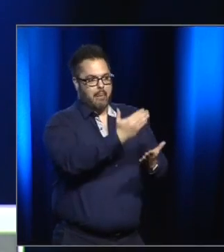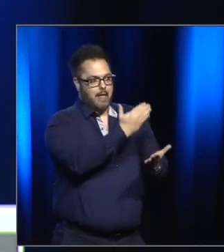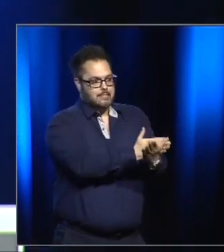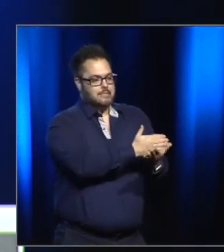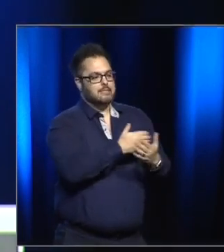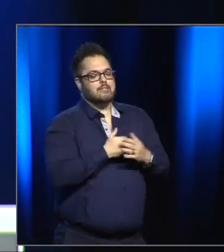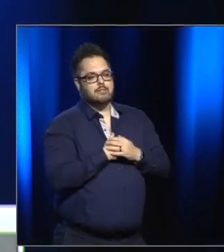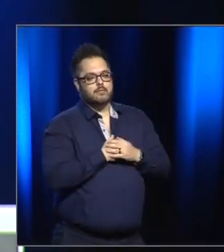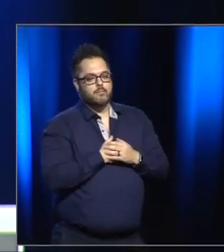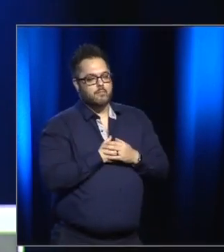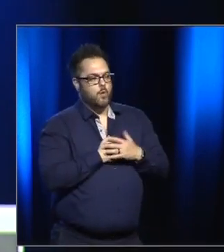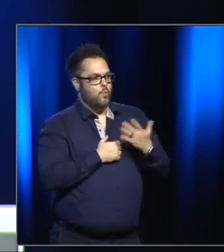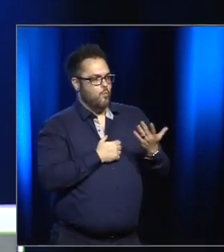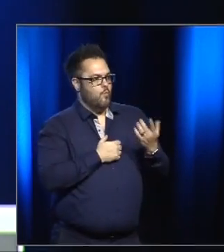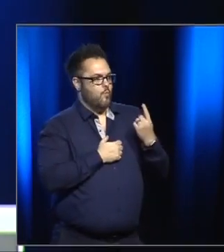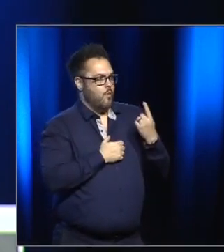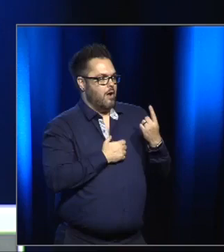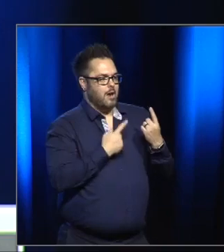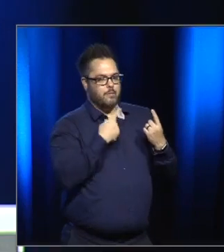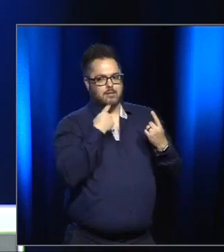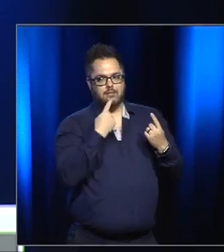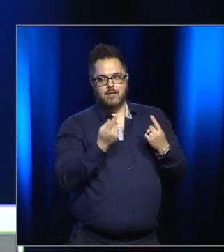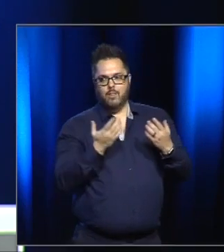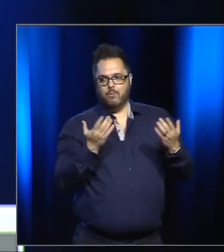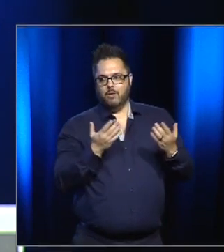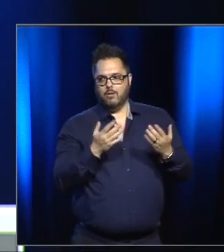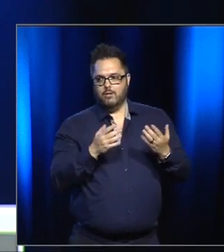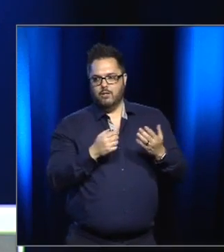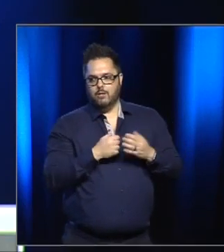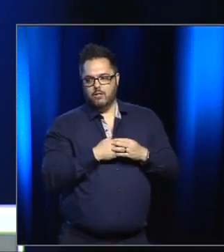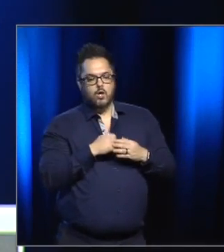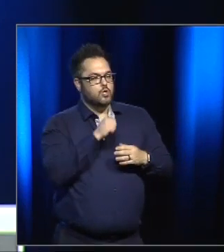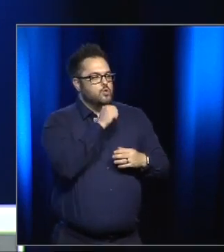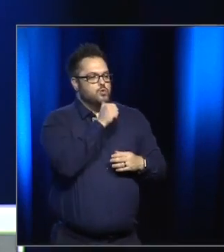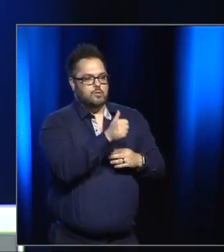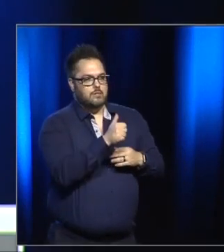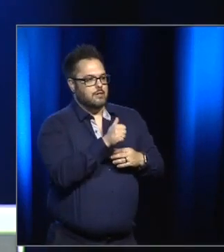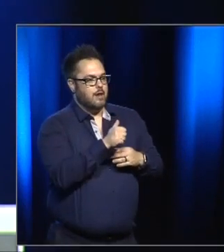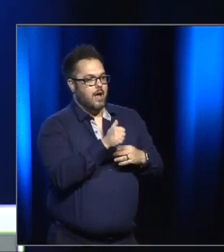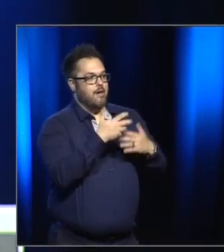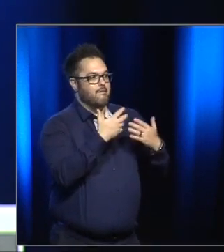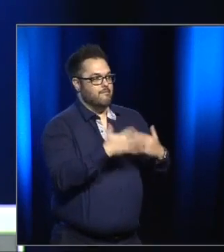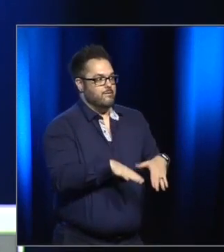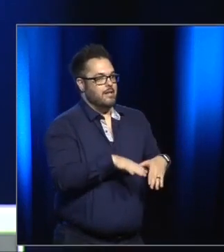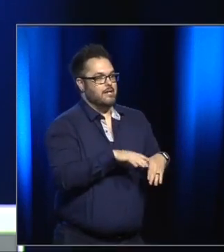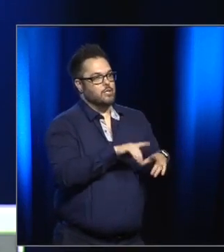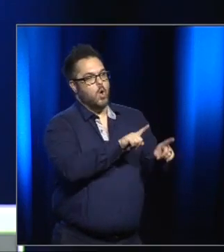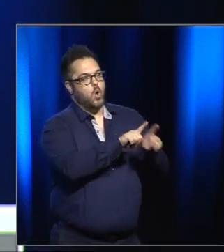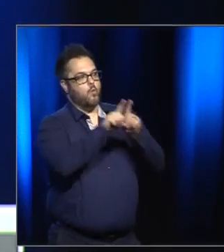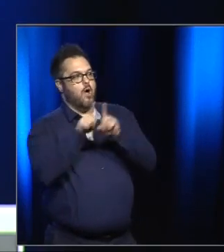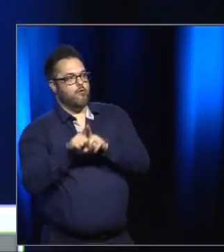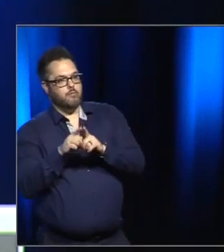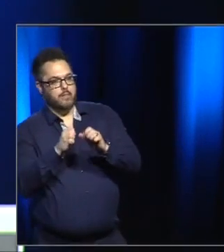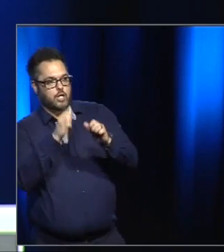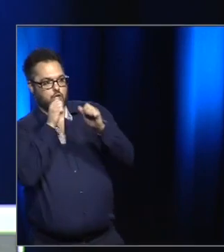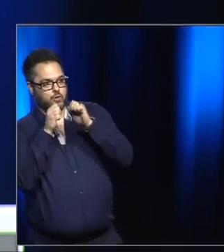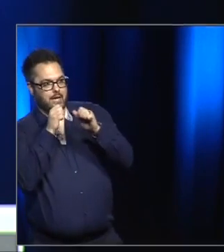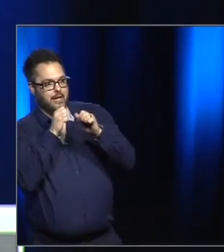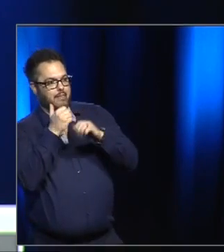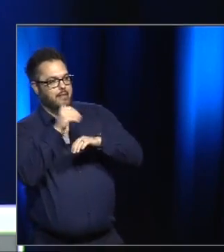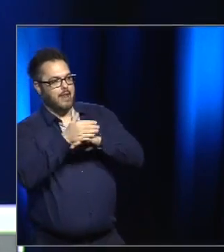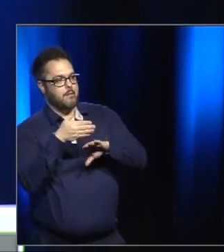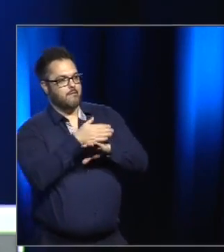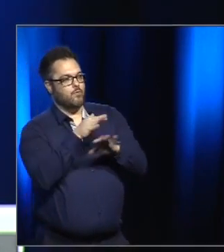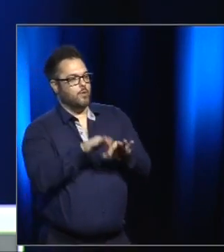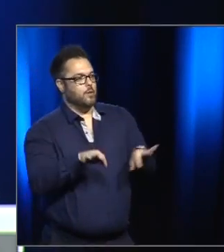one of which I should probably share with you, and that is do not go out drinking with Nick Gales and Rob Harcourt the night before you give an important talk. It's